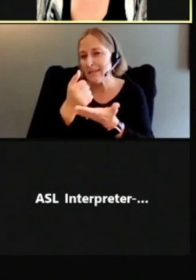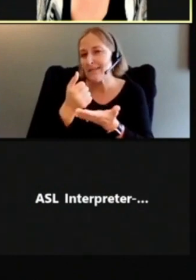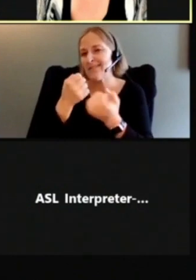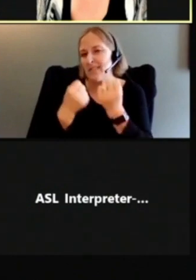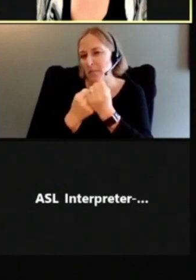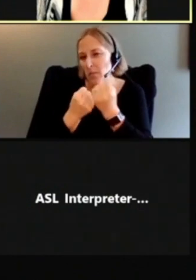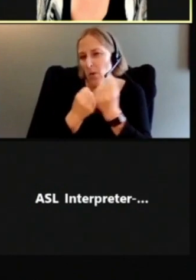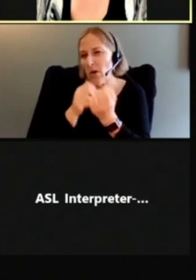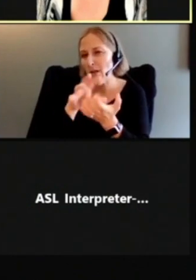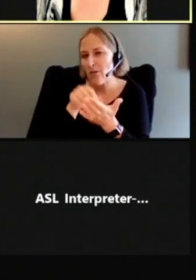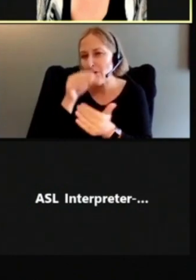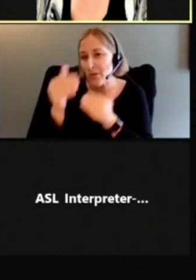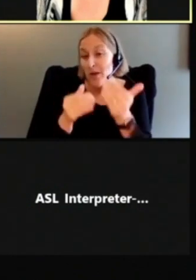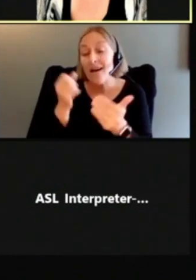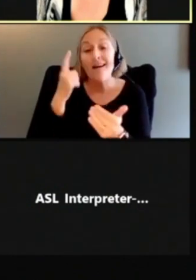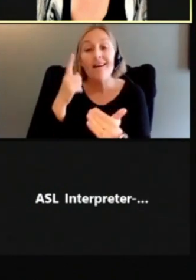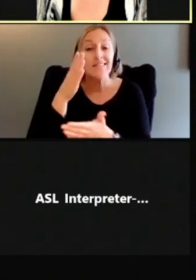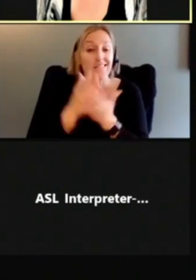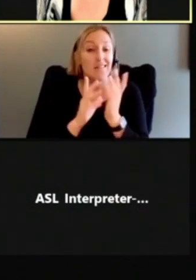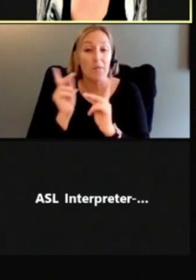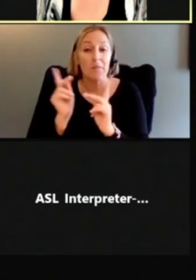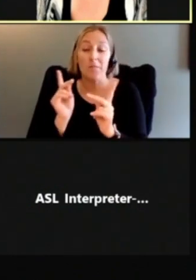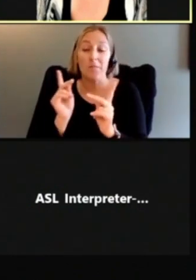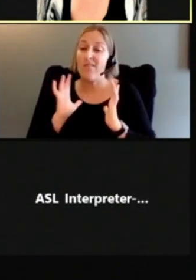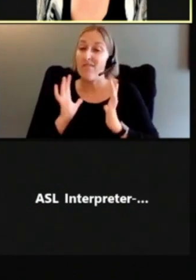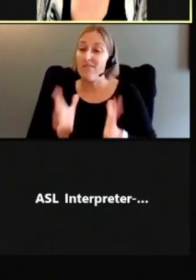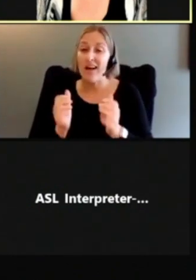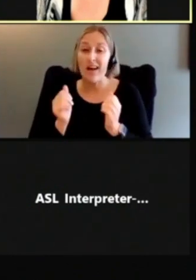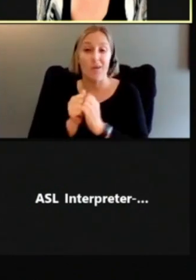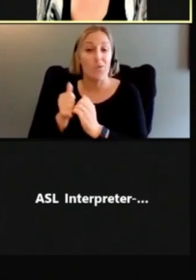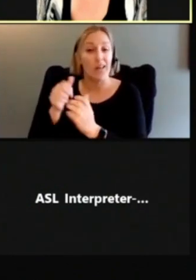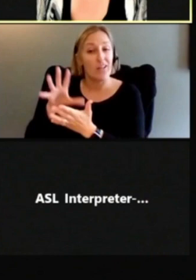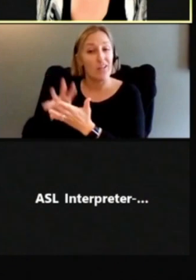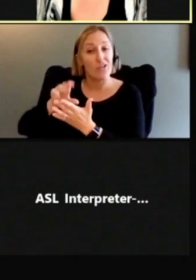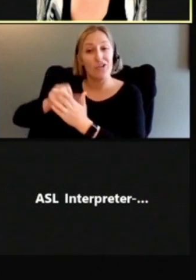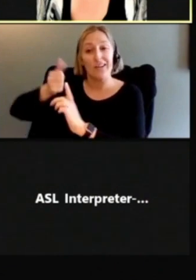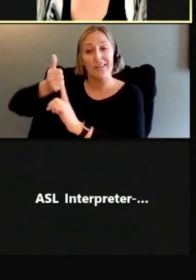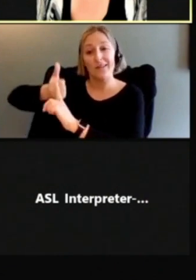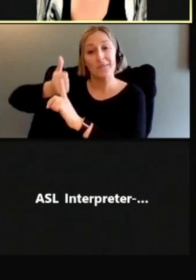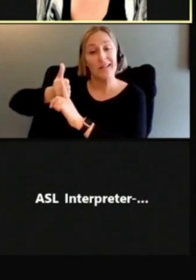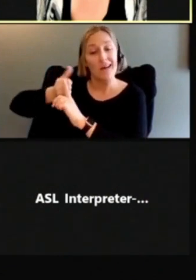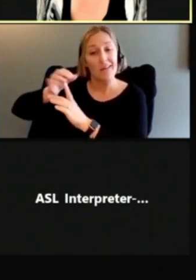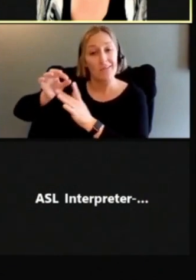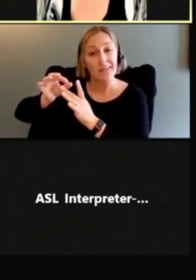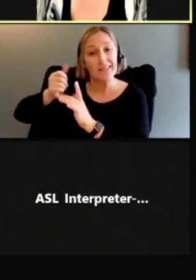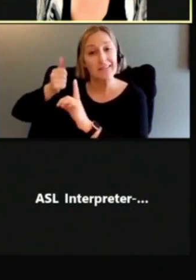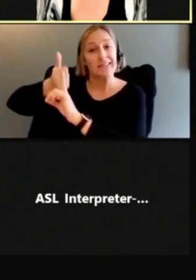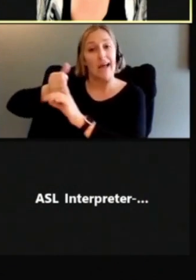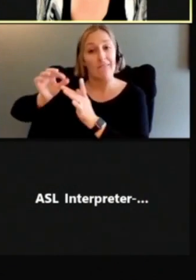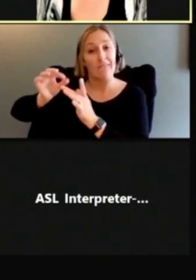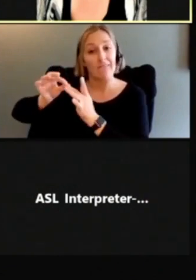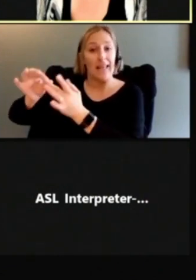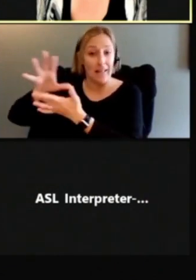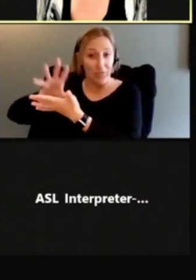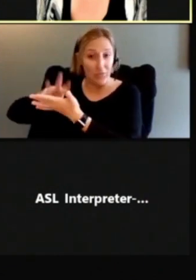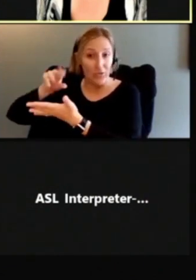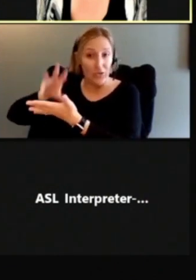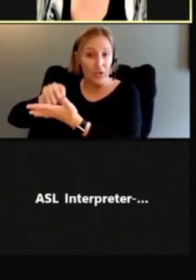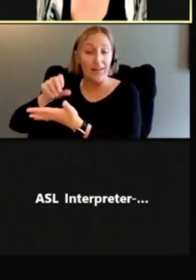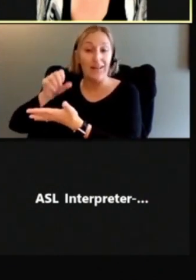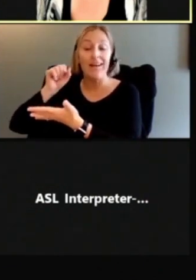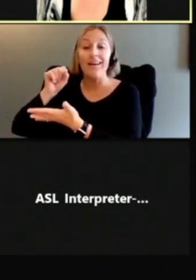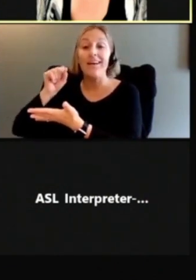do just fine learning on their own. They really thrive in that self-directed learning atmosphere, but it doesn't work